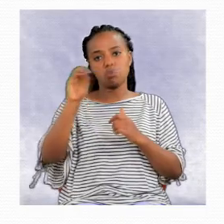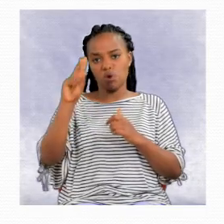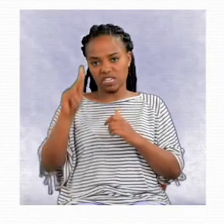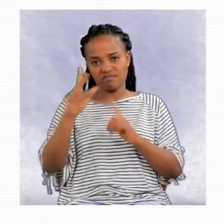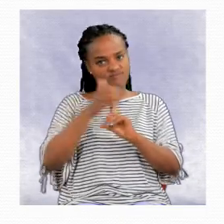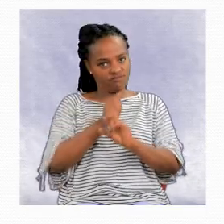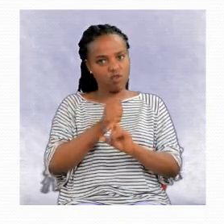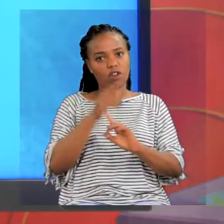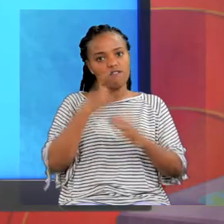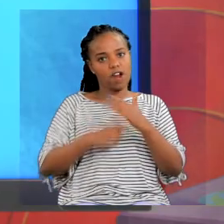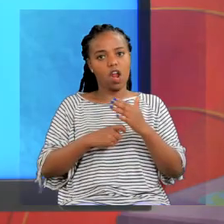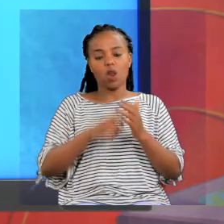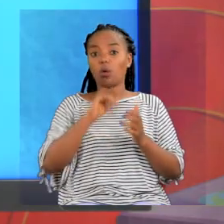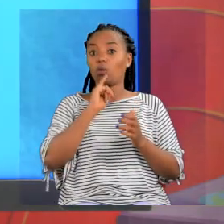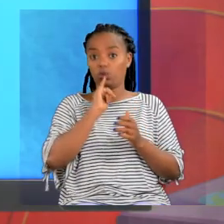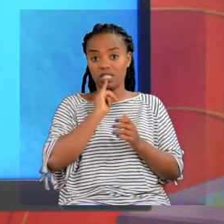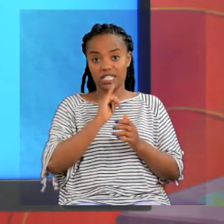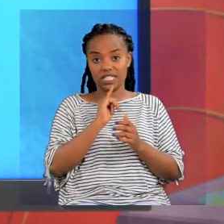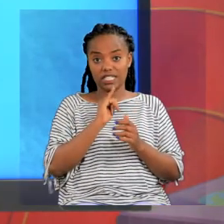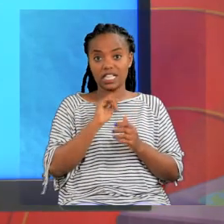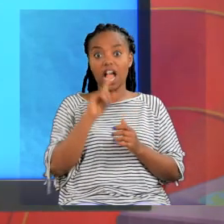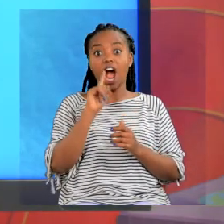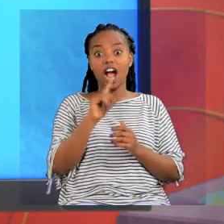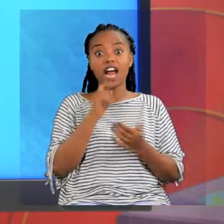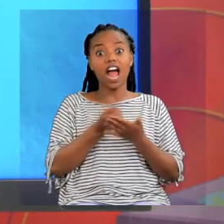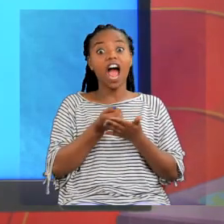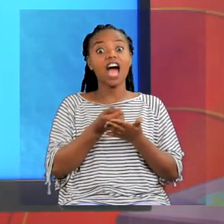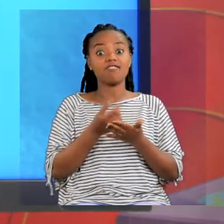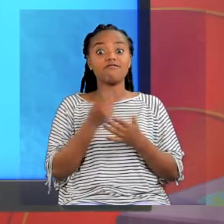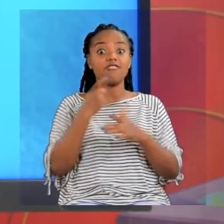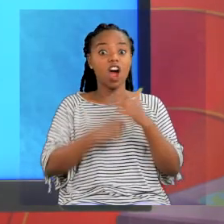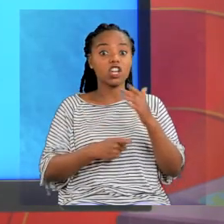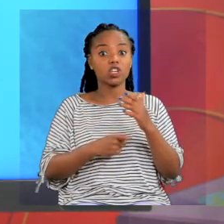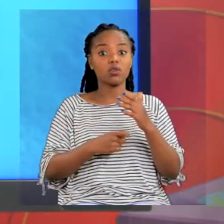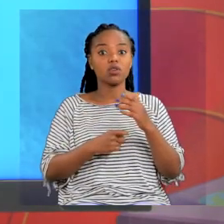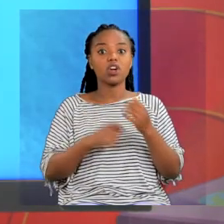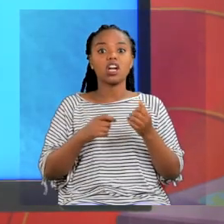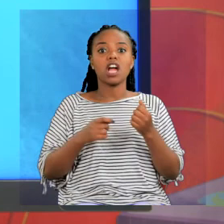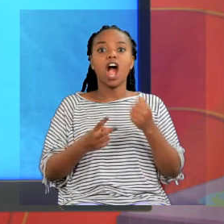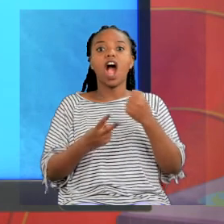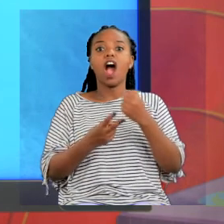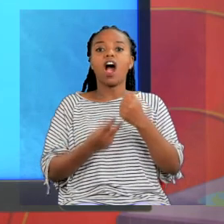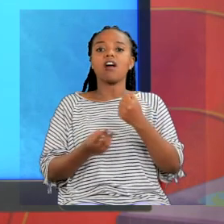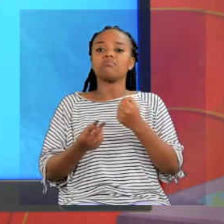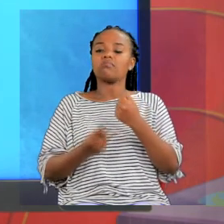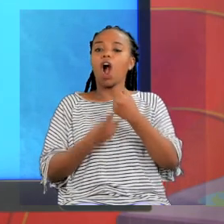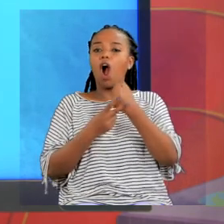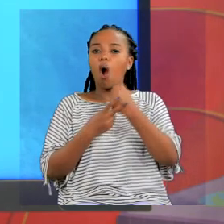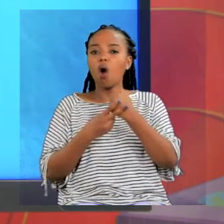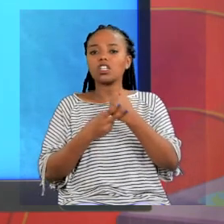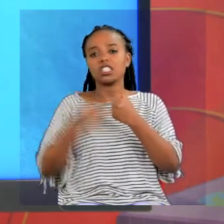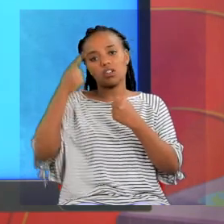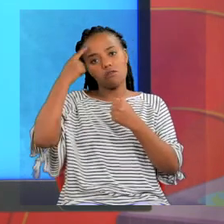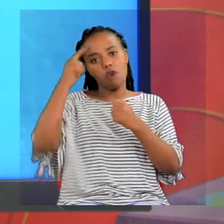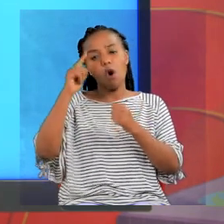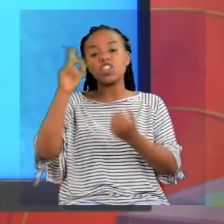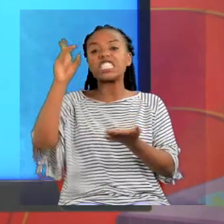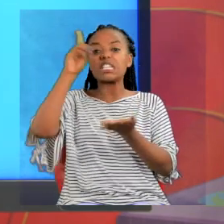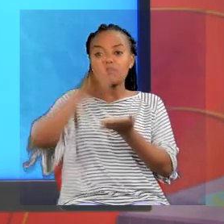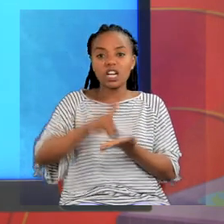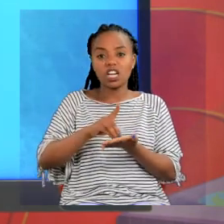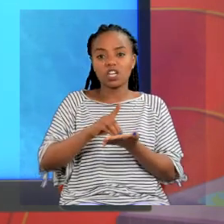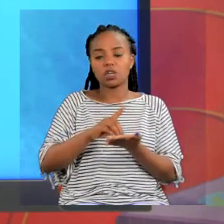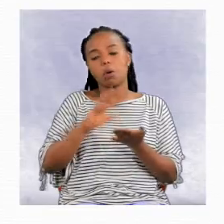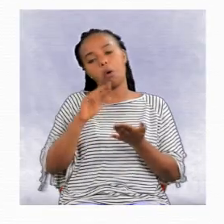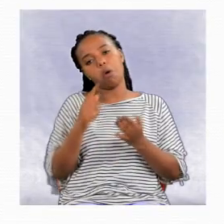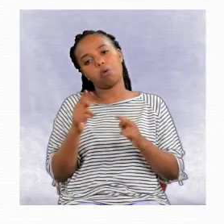Book value of an asset is an item's value after accounting for depreciation. Or in